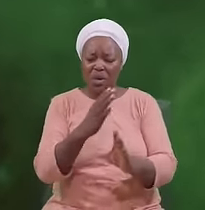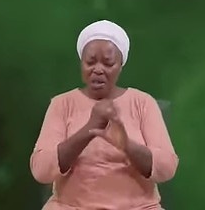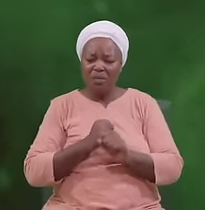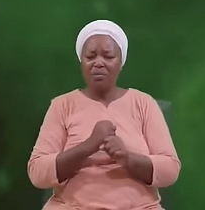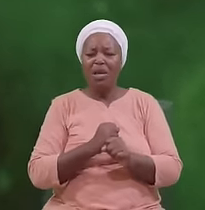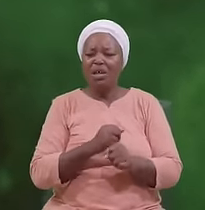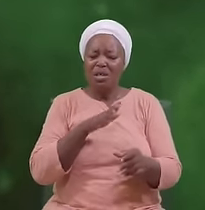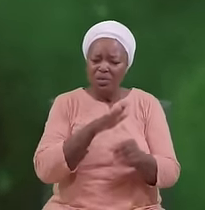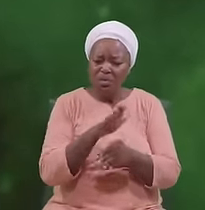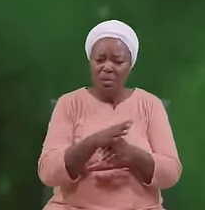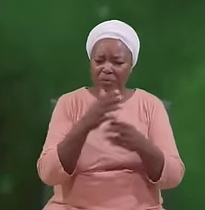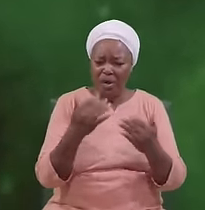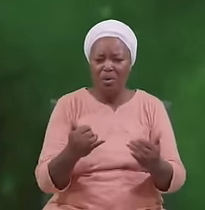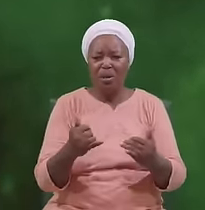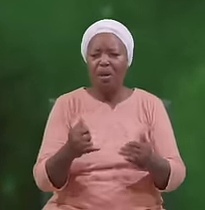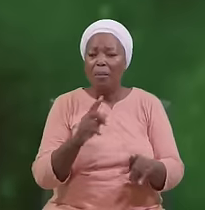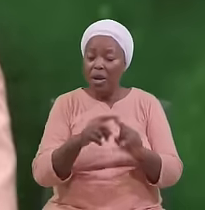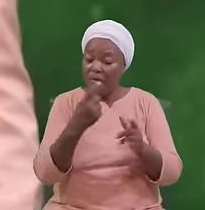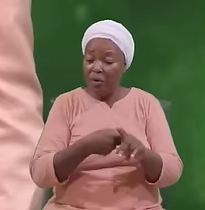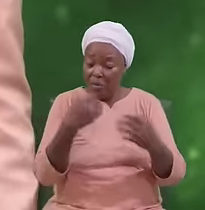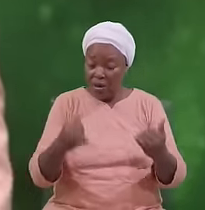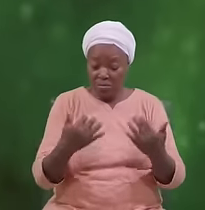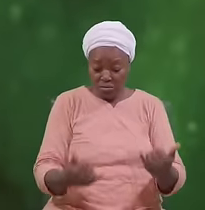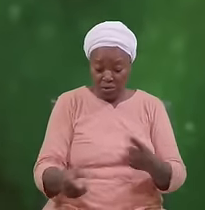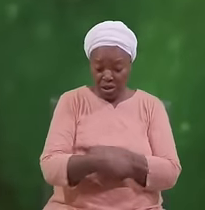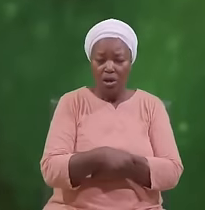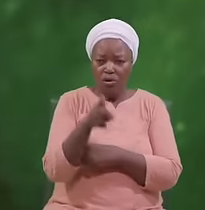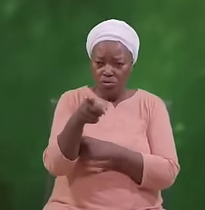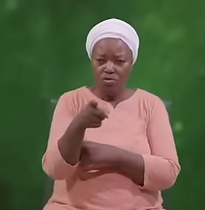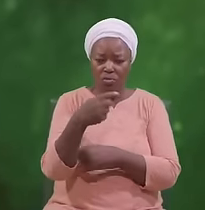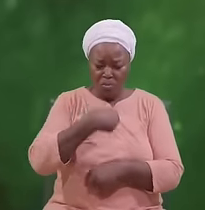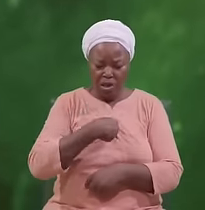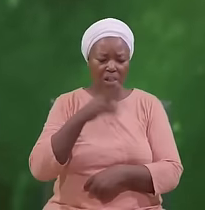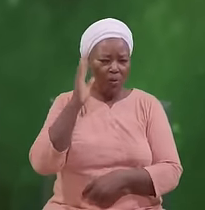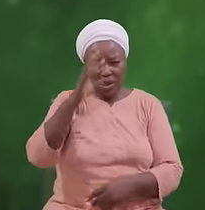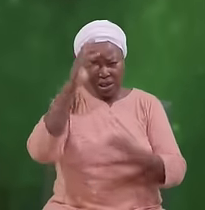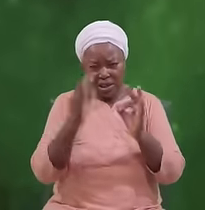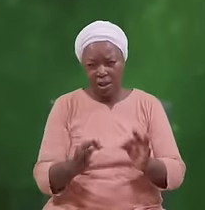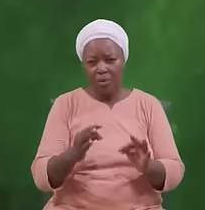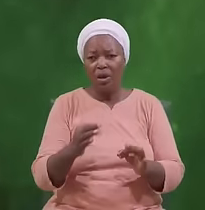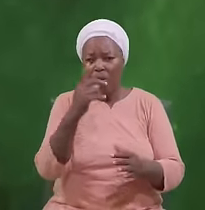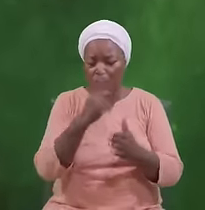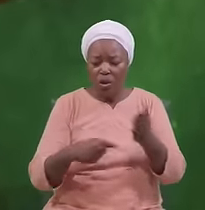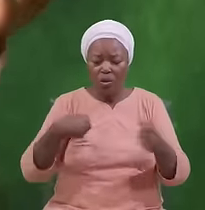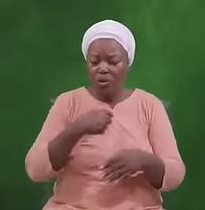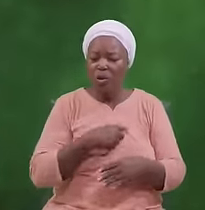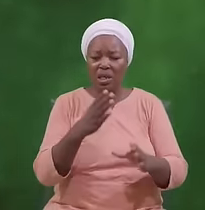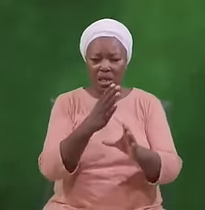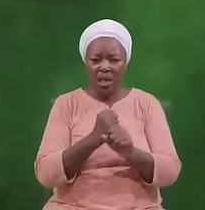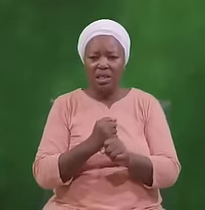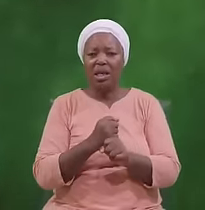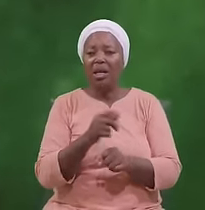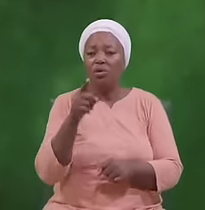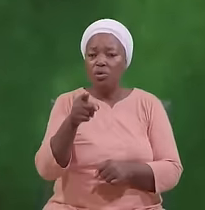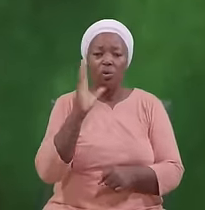But from now, today, we are going to determine, we are going to decide what we get. You are